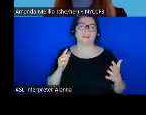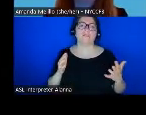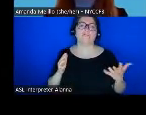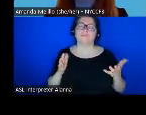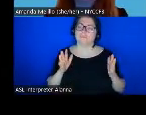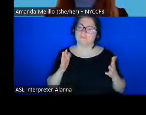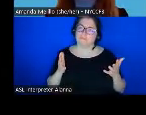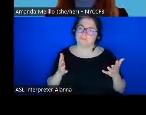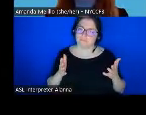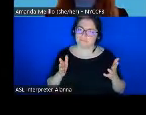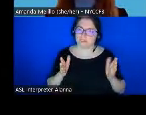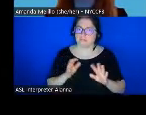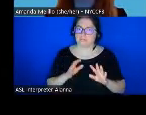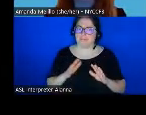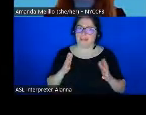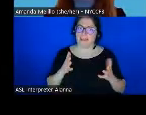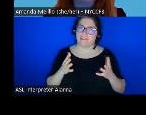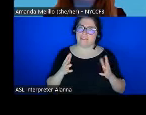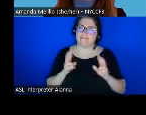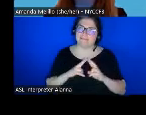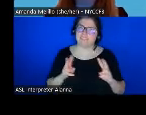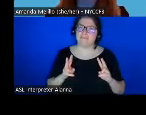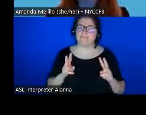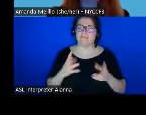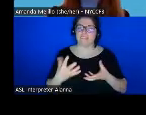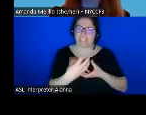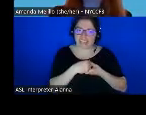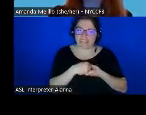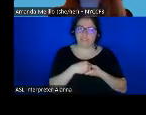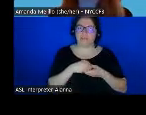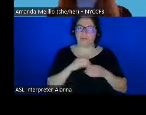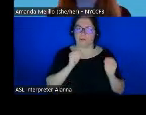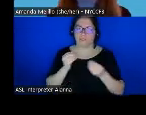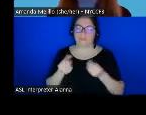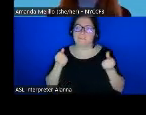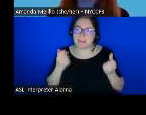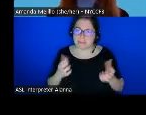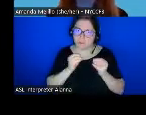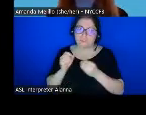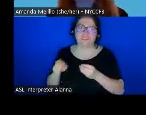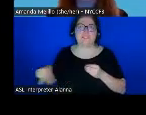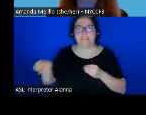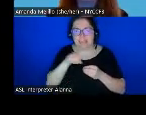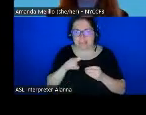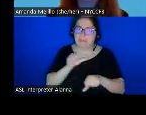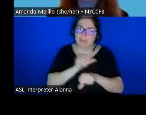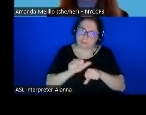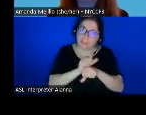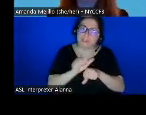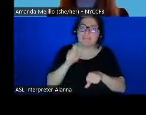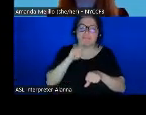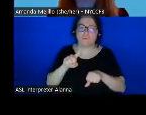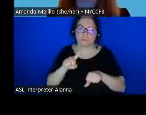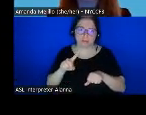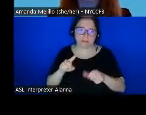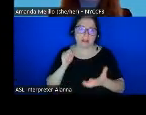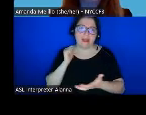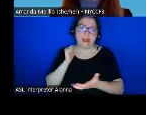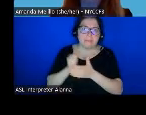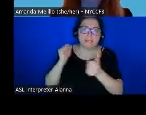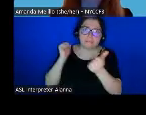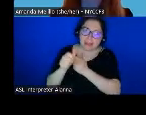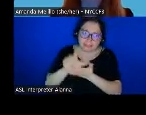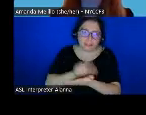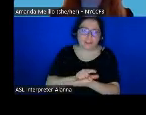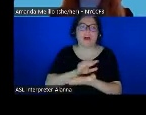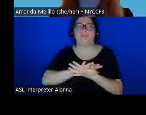know there have been a lot of organizations that have worked on uh this new municipal voting law they worked with city council to get it passed they have been out